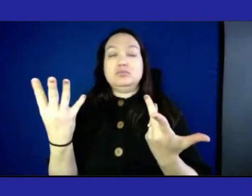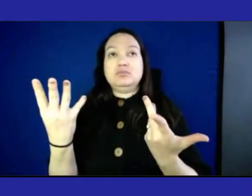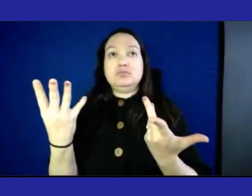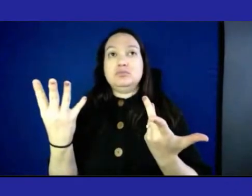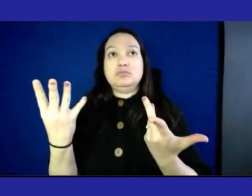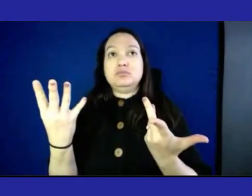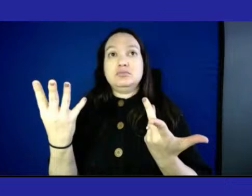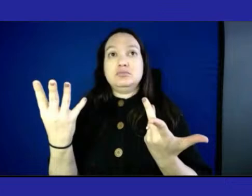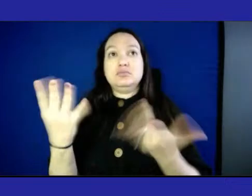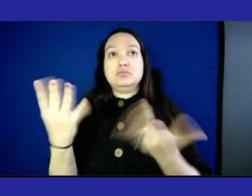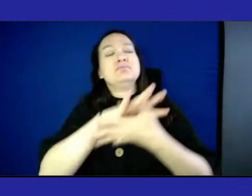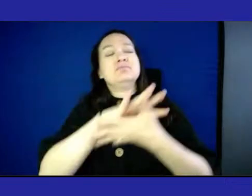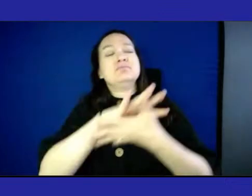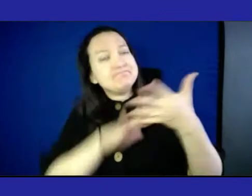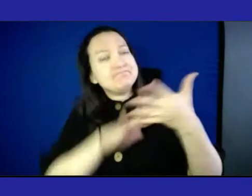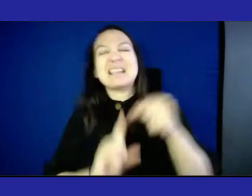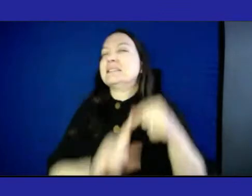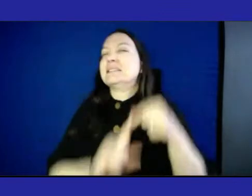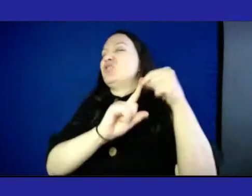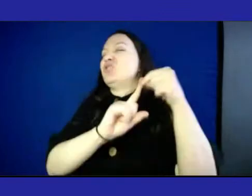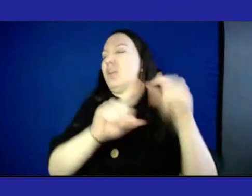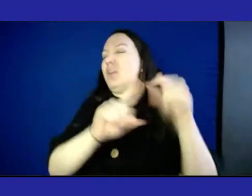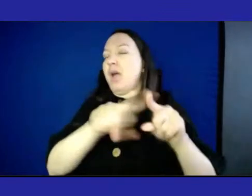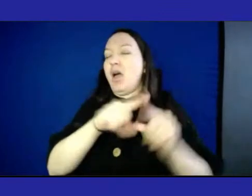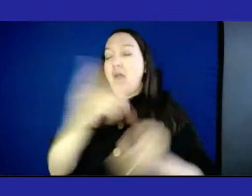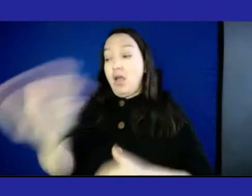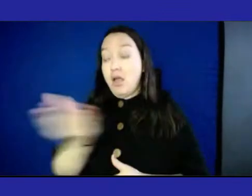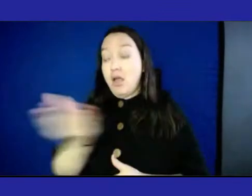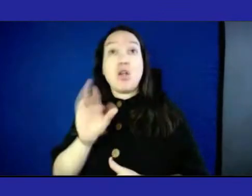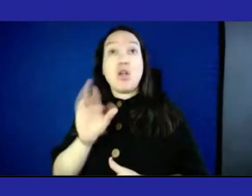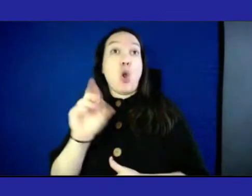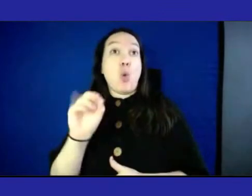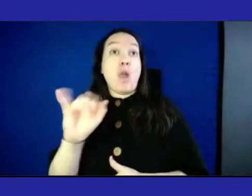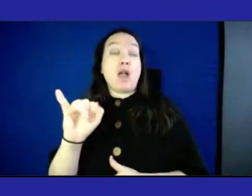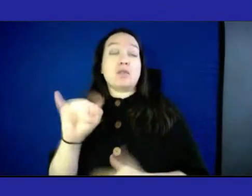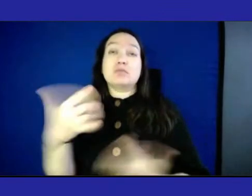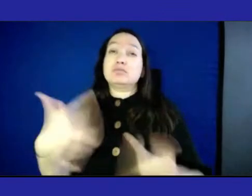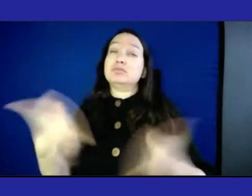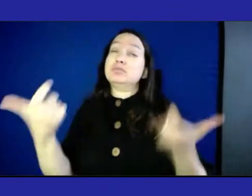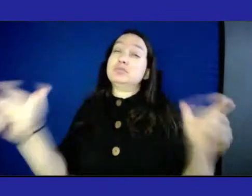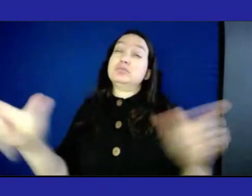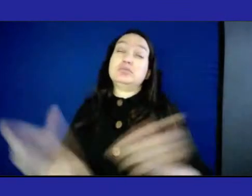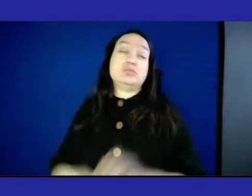these are the exception, but when you get them, the ROI is very big.